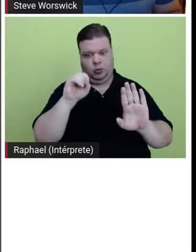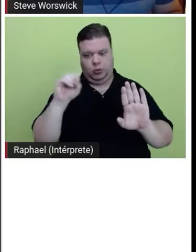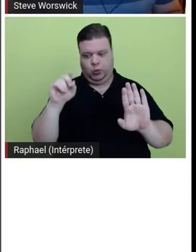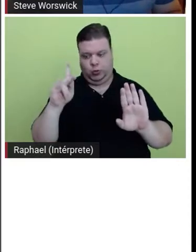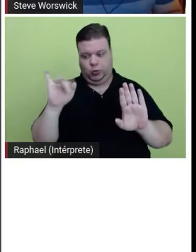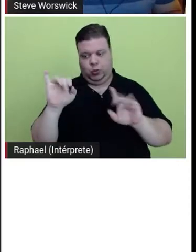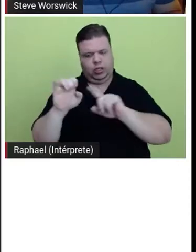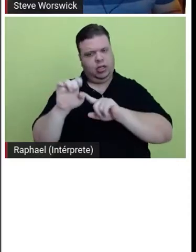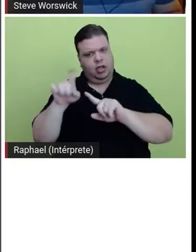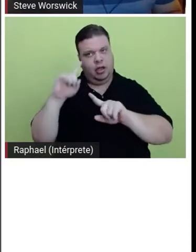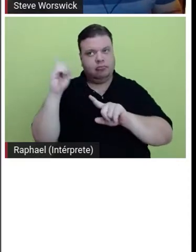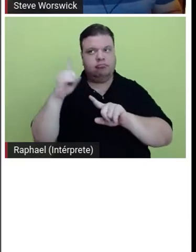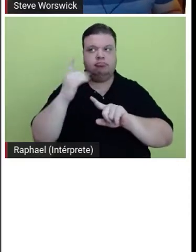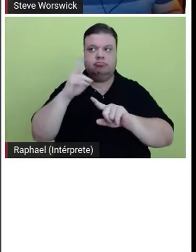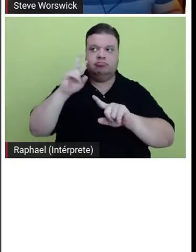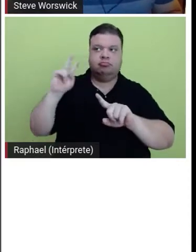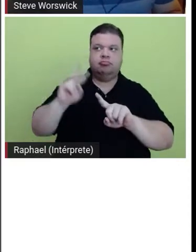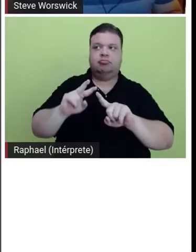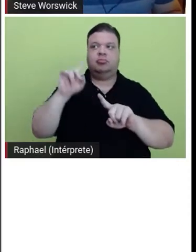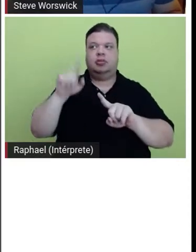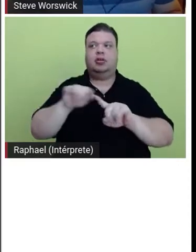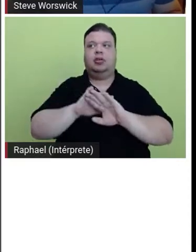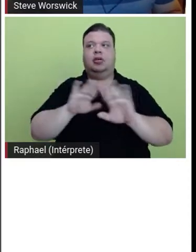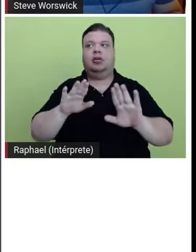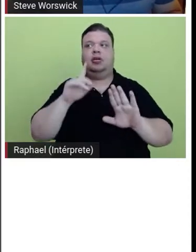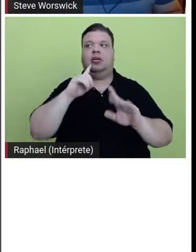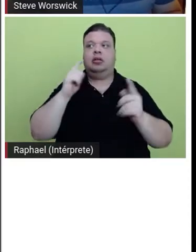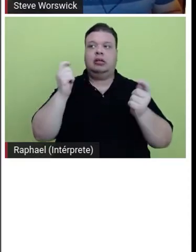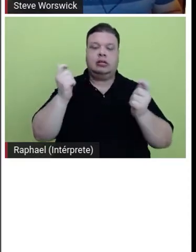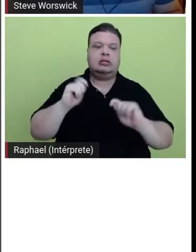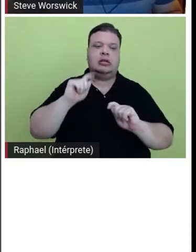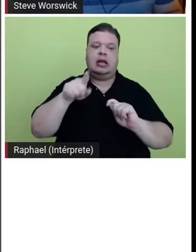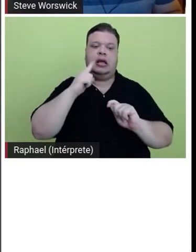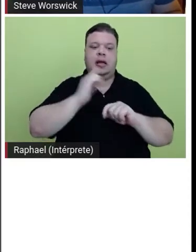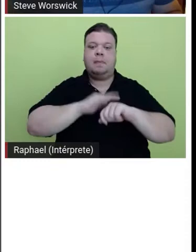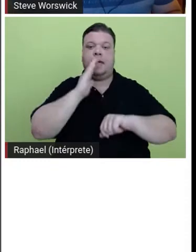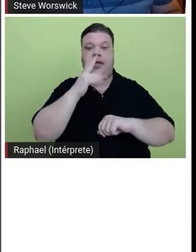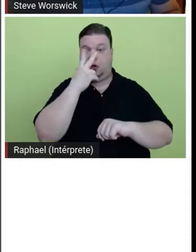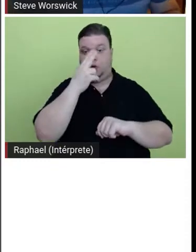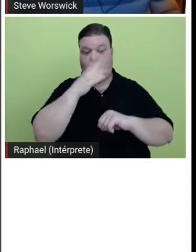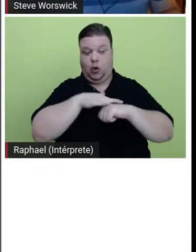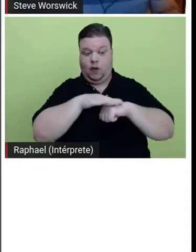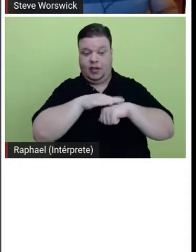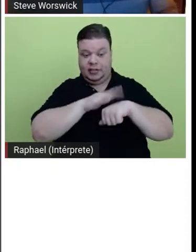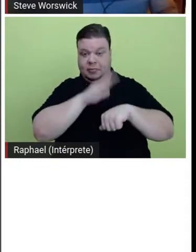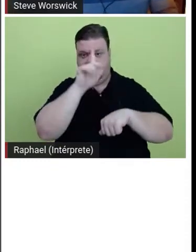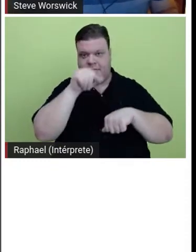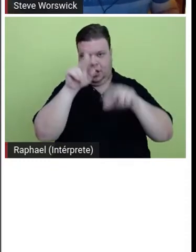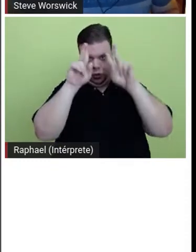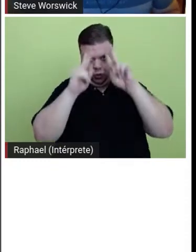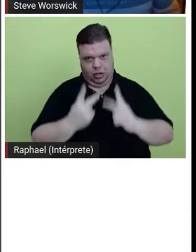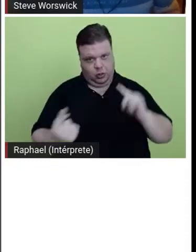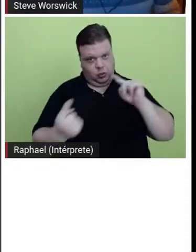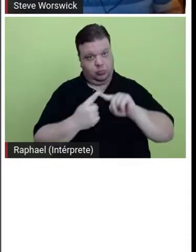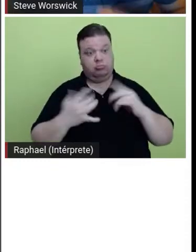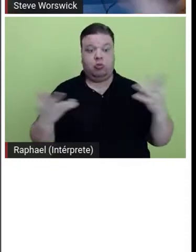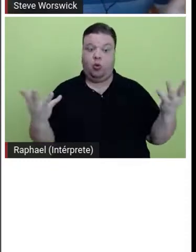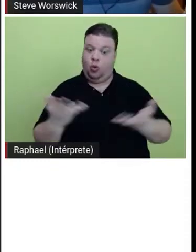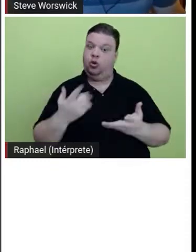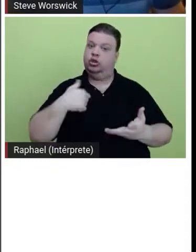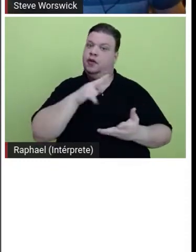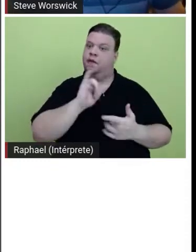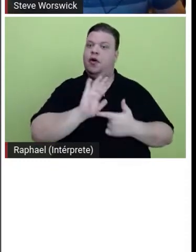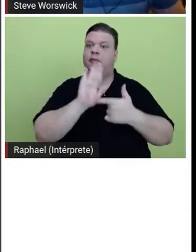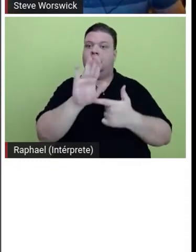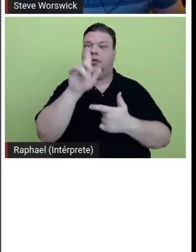her, and a little bit of history about how I got into it in the first place. Now, I don't plan on going through what is a chatbot. You know, we're all